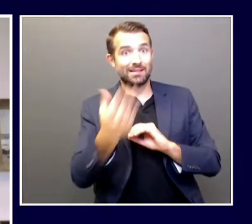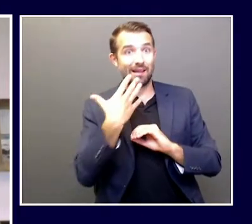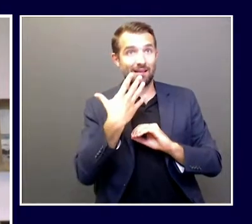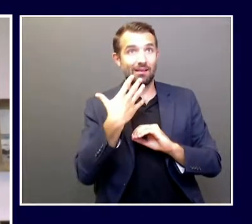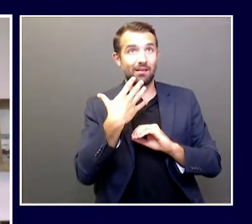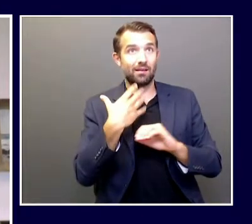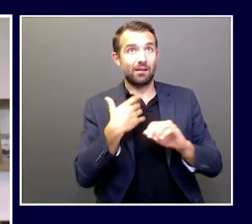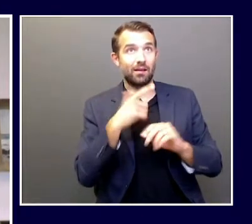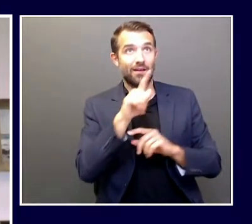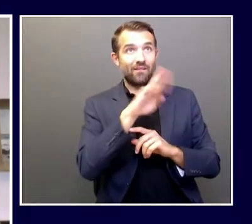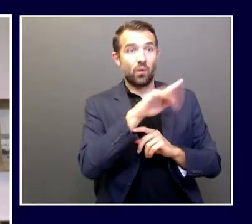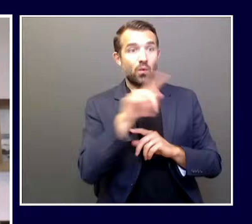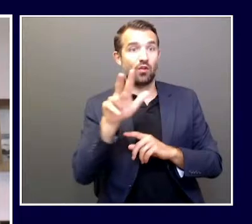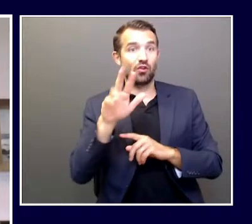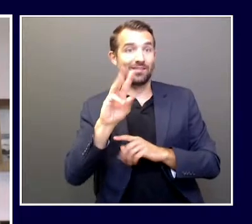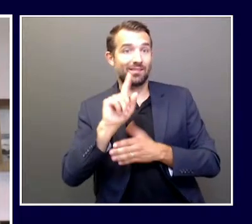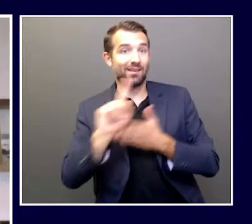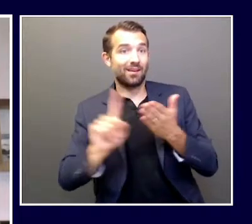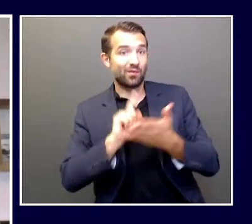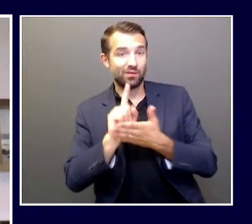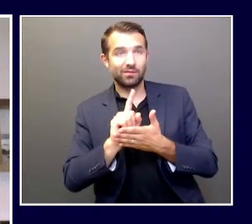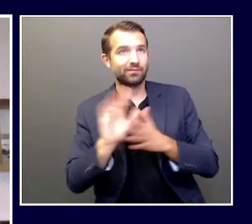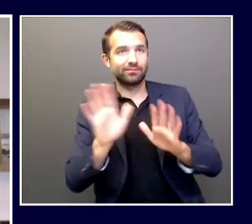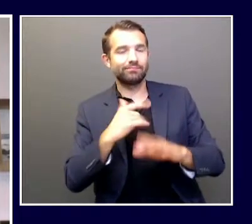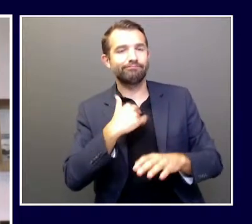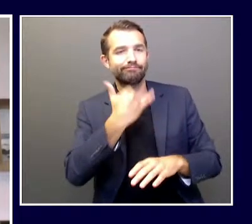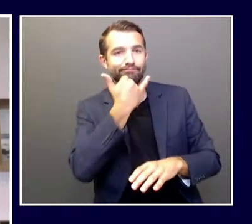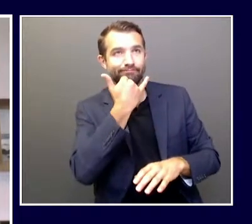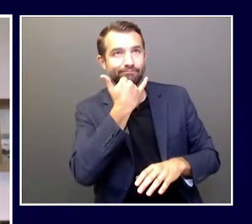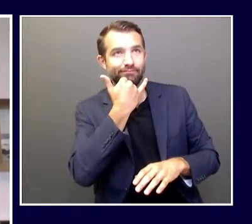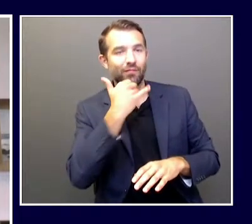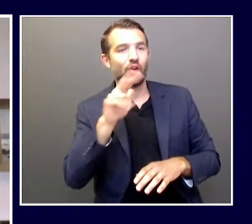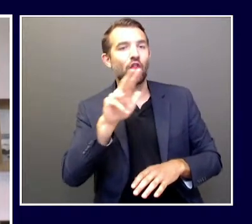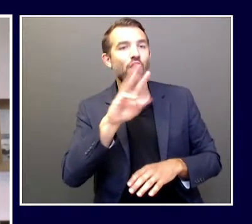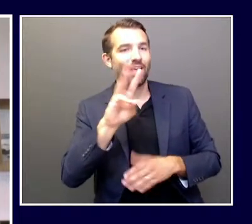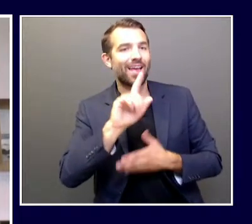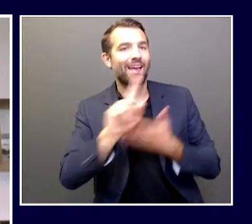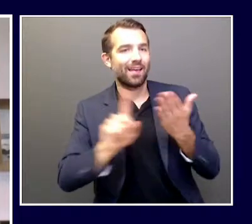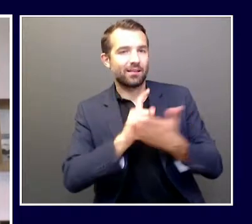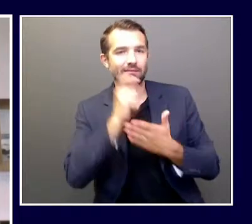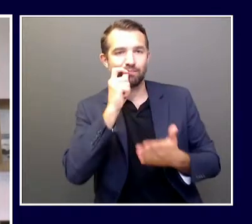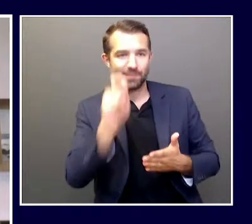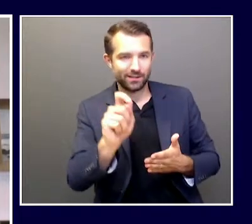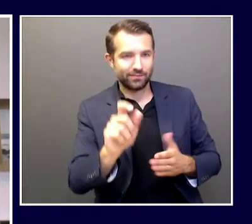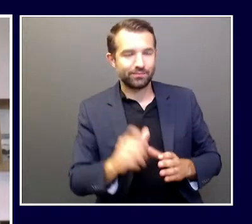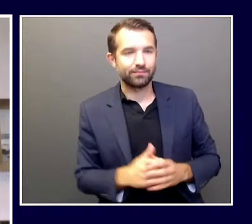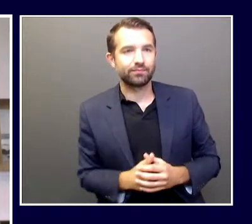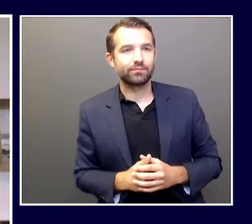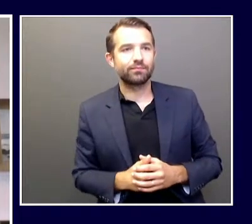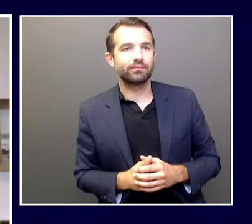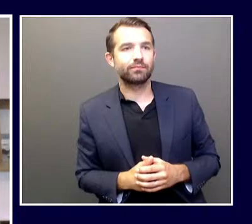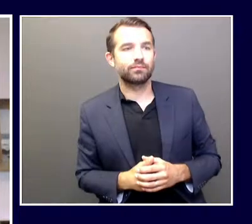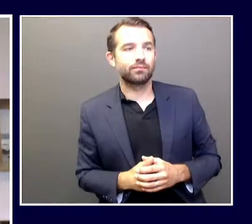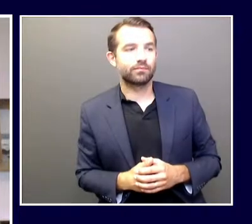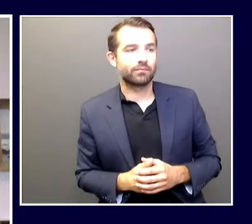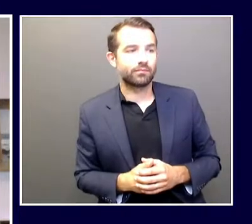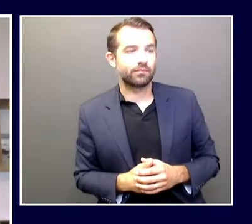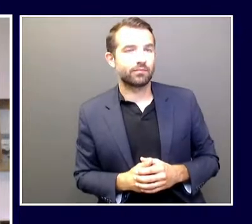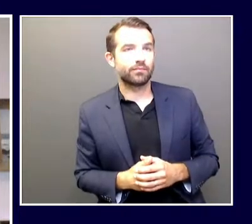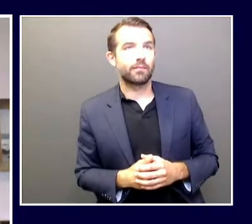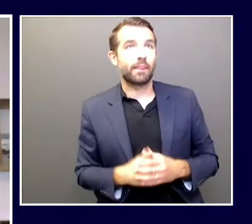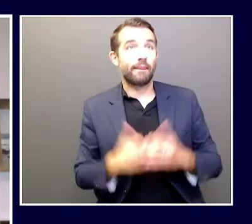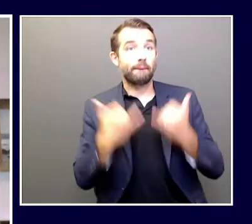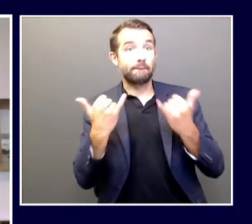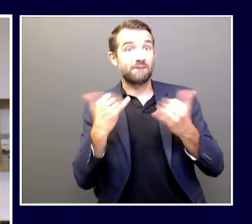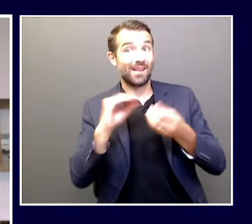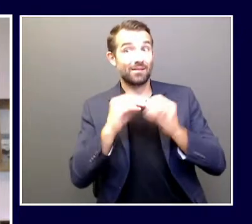clear on the numbers there. In terms of differentiating the surge or comparing it with others, it's remarkably similar in many